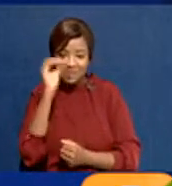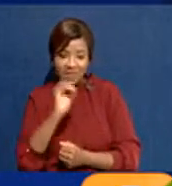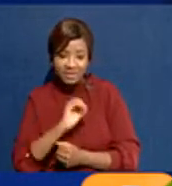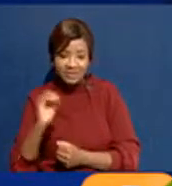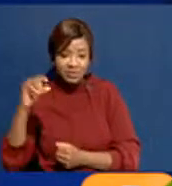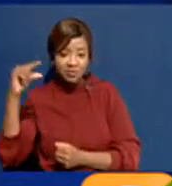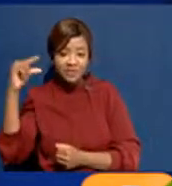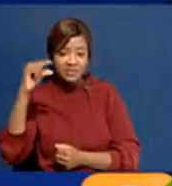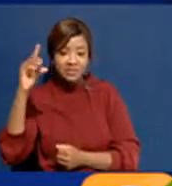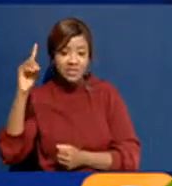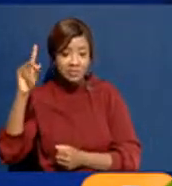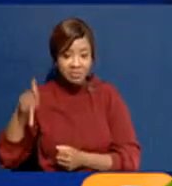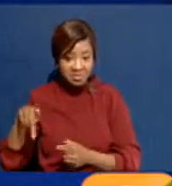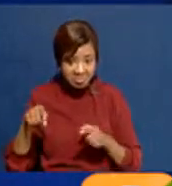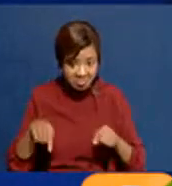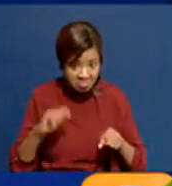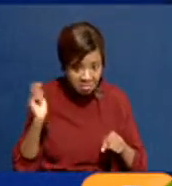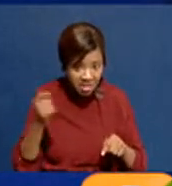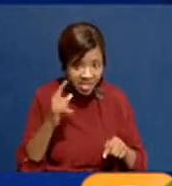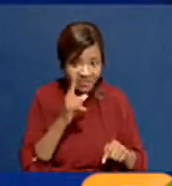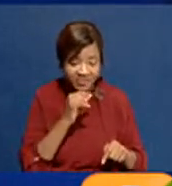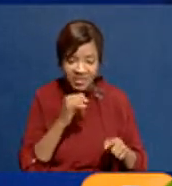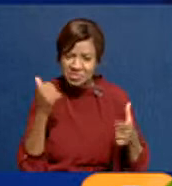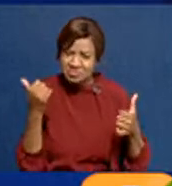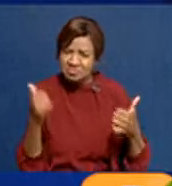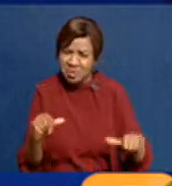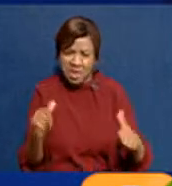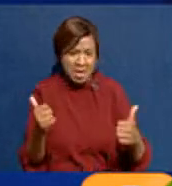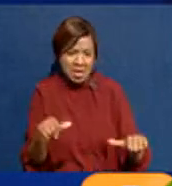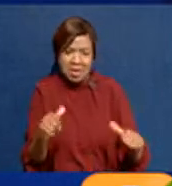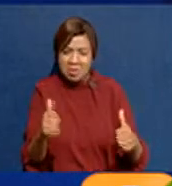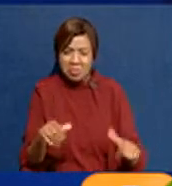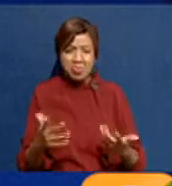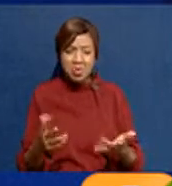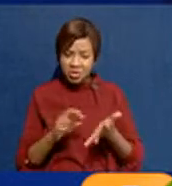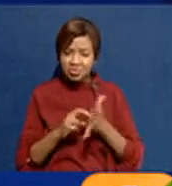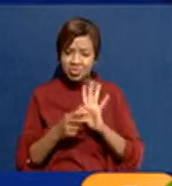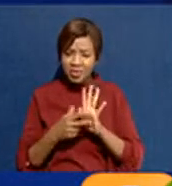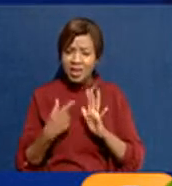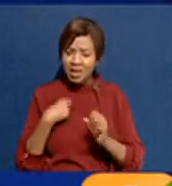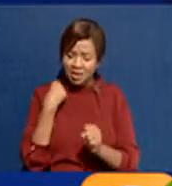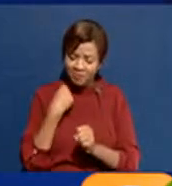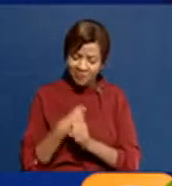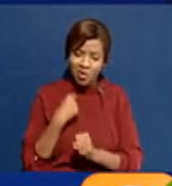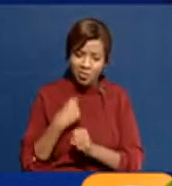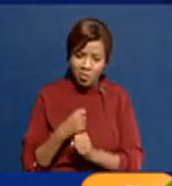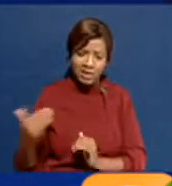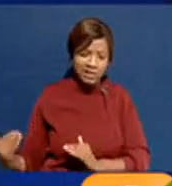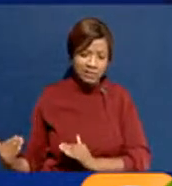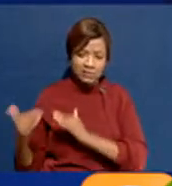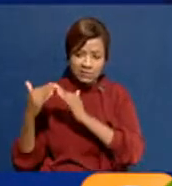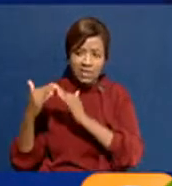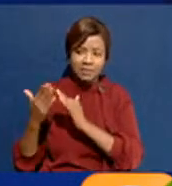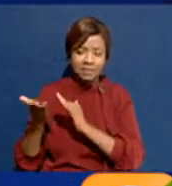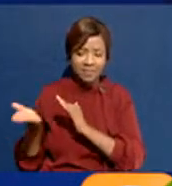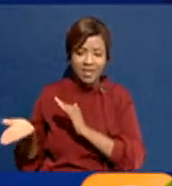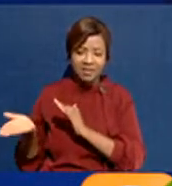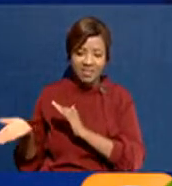done that? Are we doing that? No, we haven't done that. So I think we have quite a lot of work to do before we get there. But